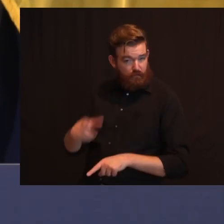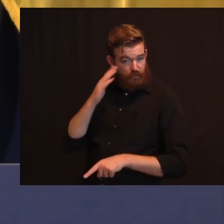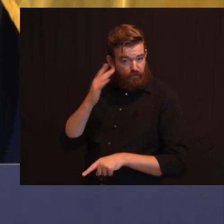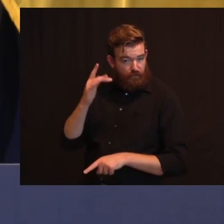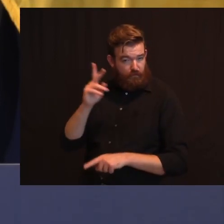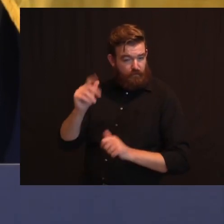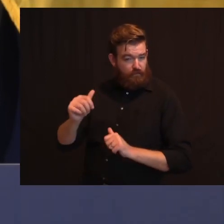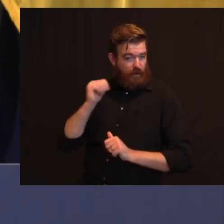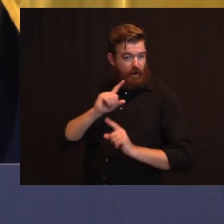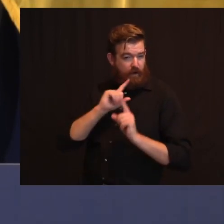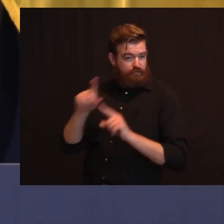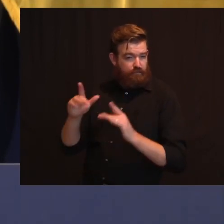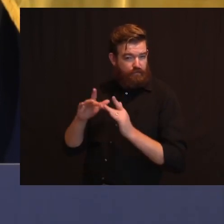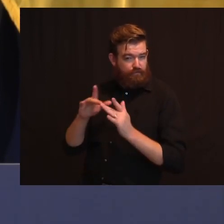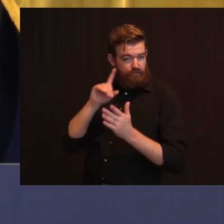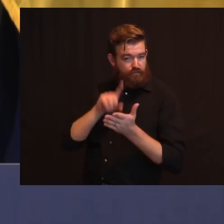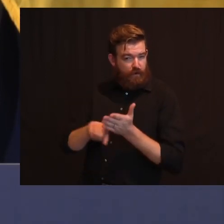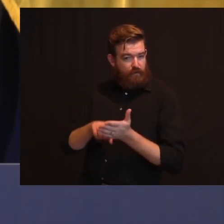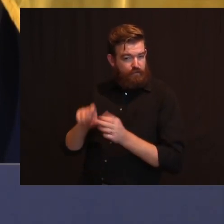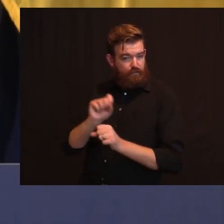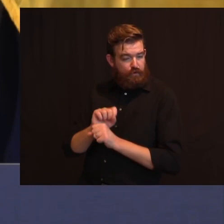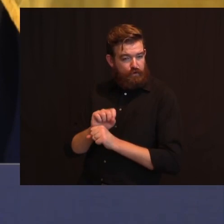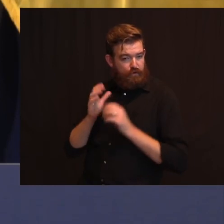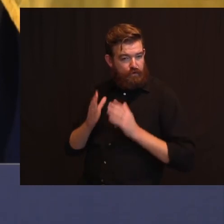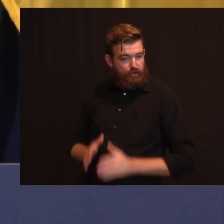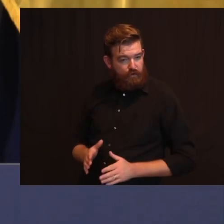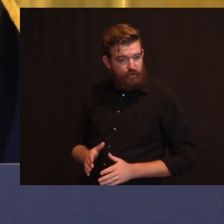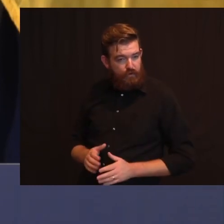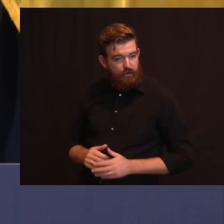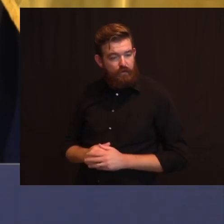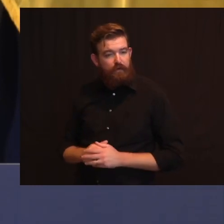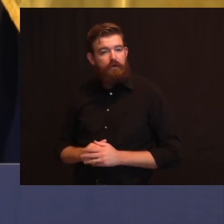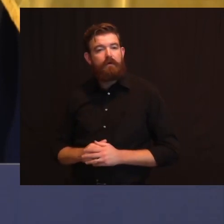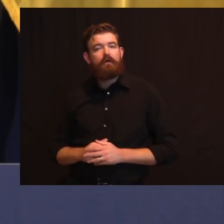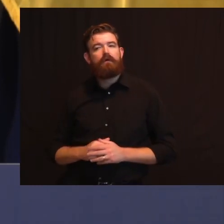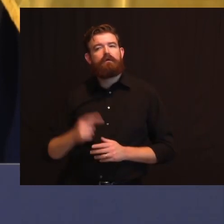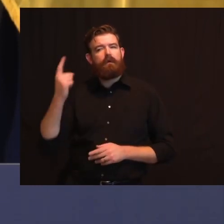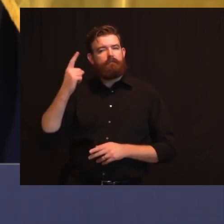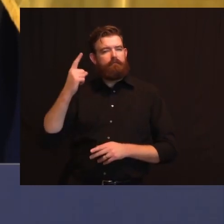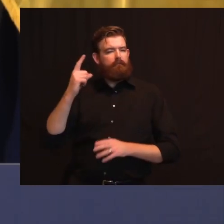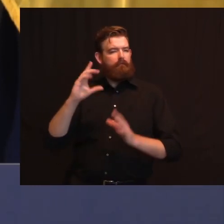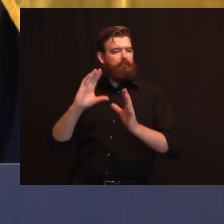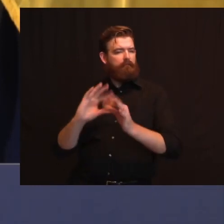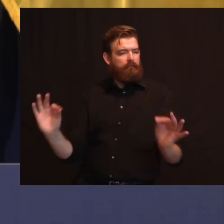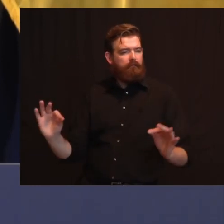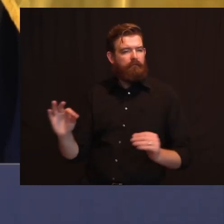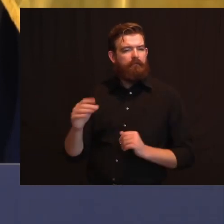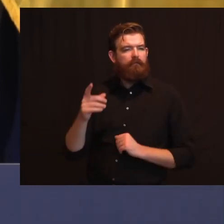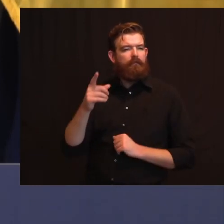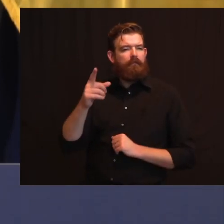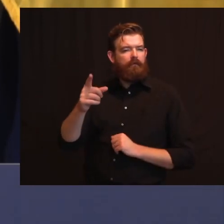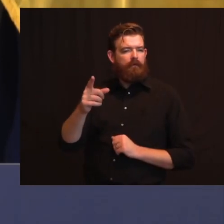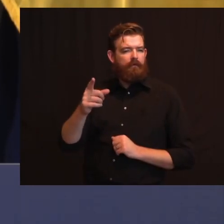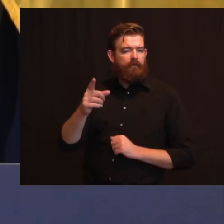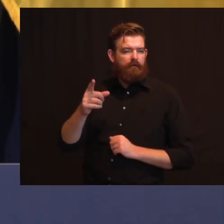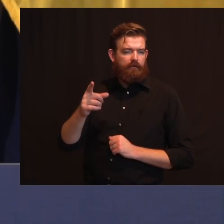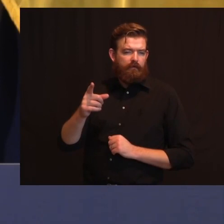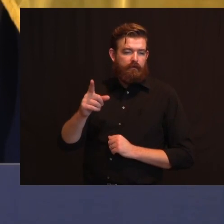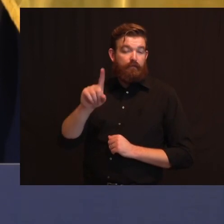Senator Reese says it's shameful that your administration gave the DOE $150 million in CARES funding. She thinks that's too low. Do you have any comment on